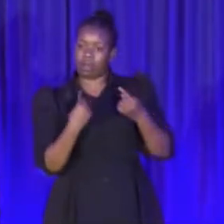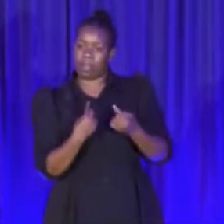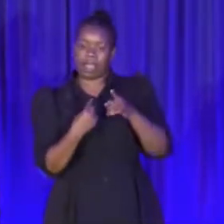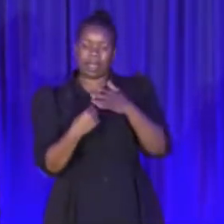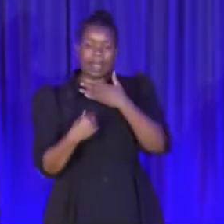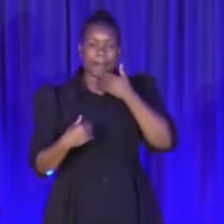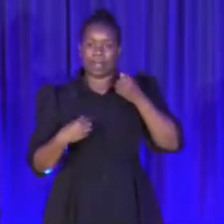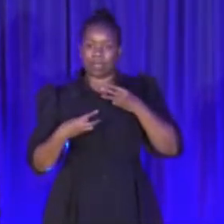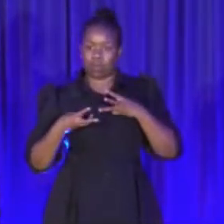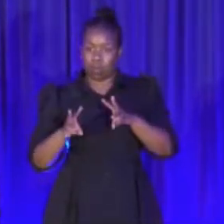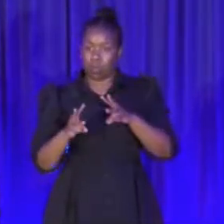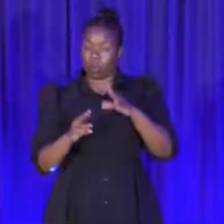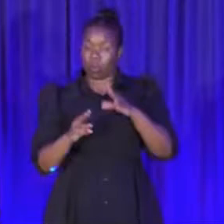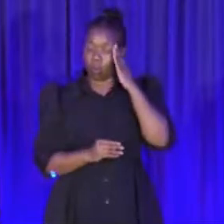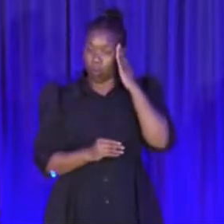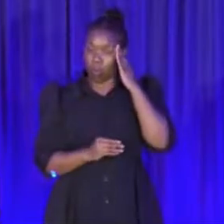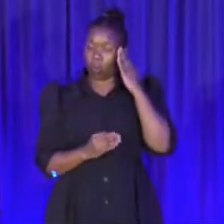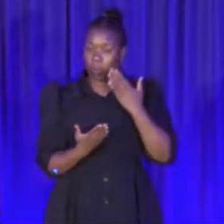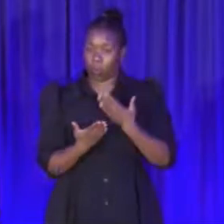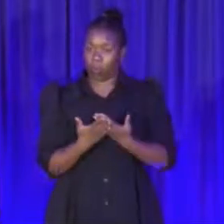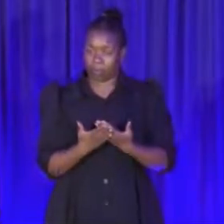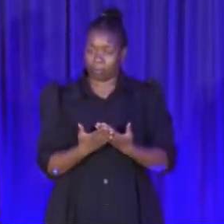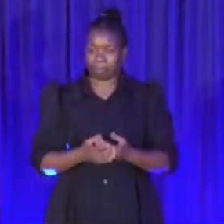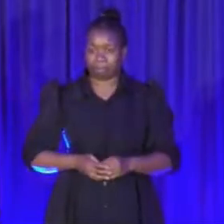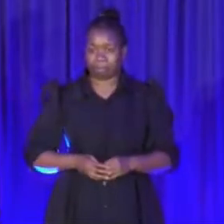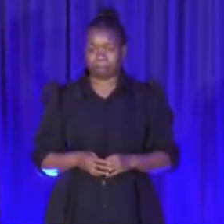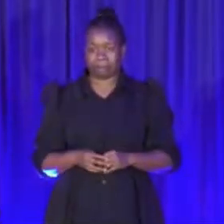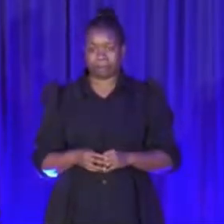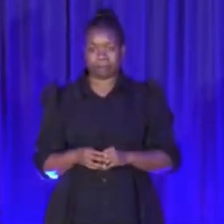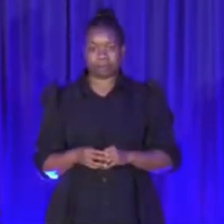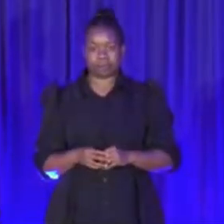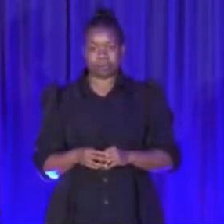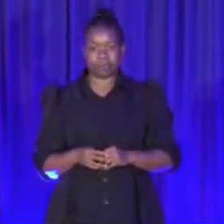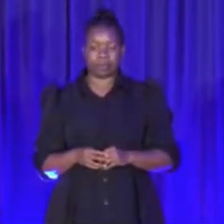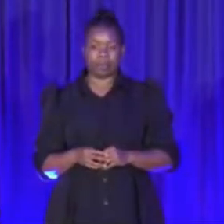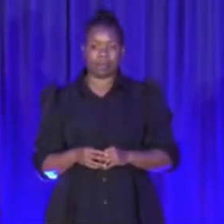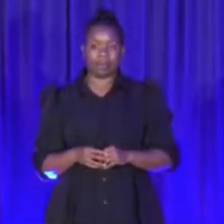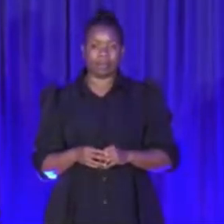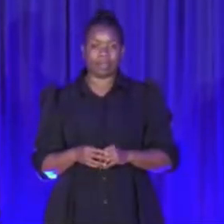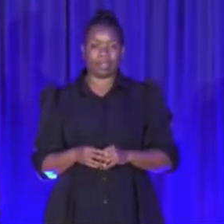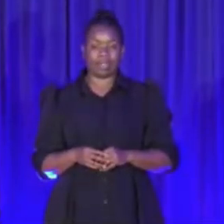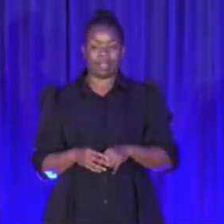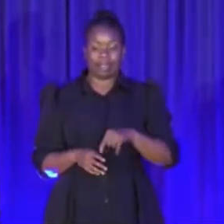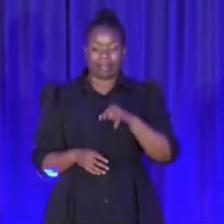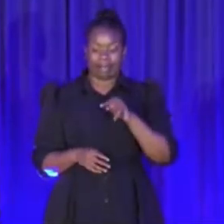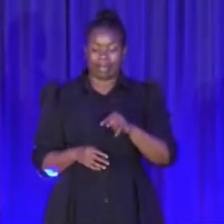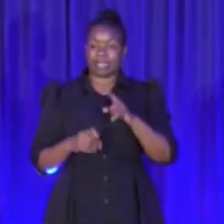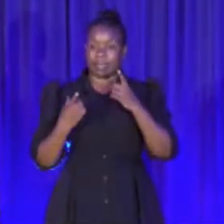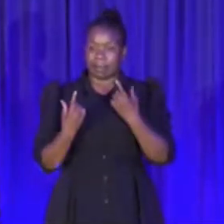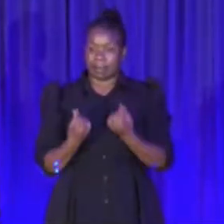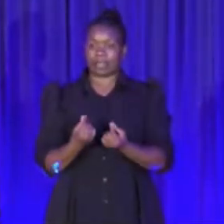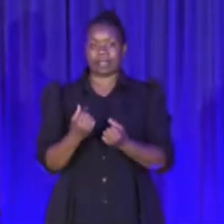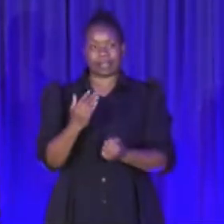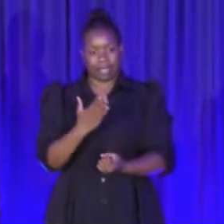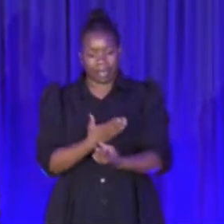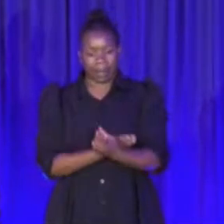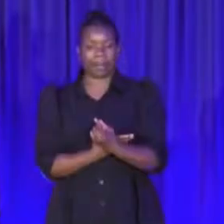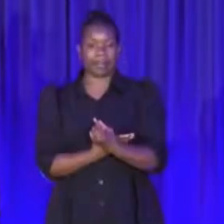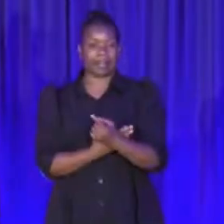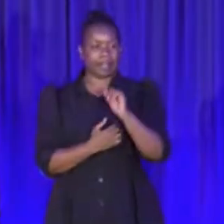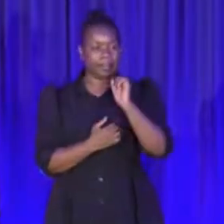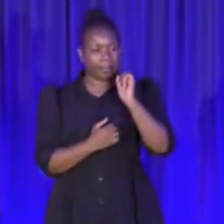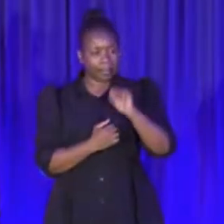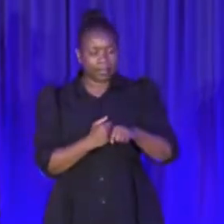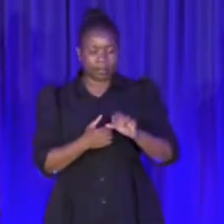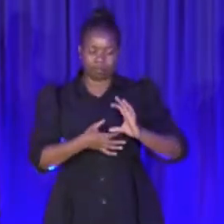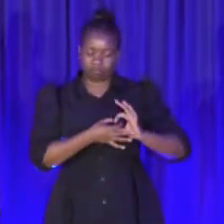best way that we know it should be done. This must be constructive. Even as we commit